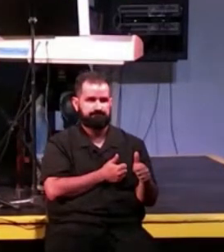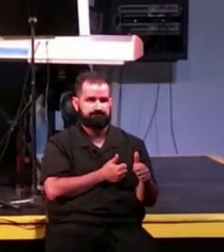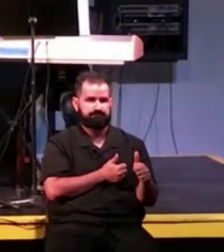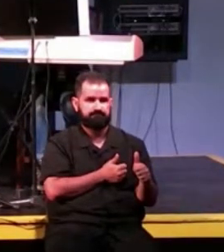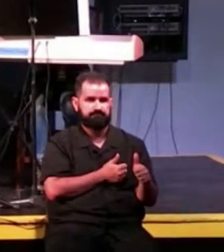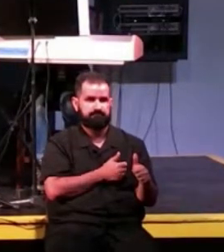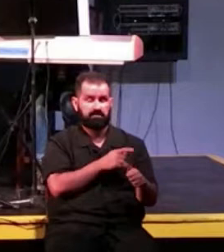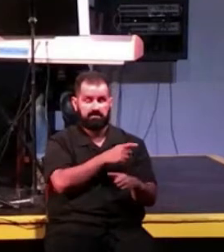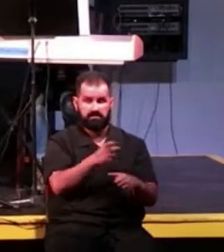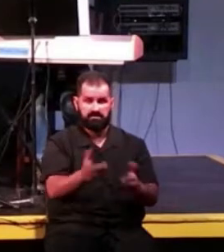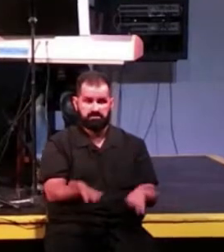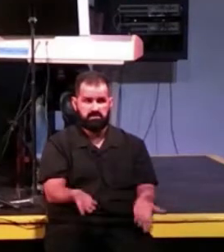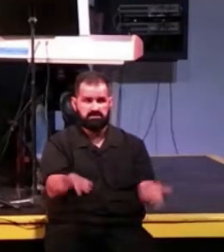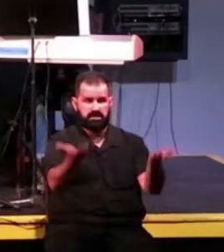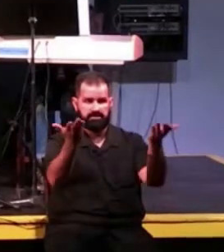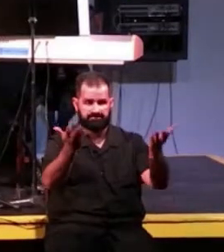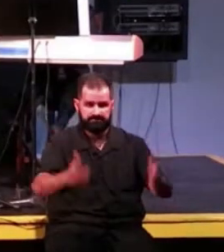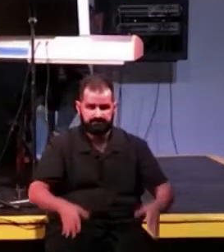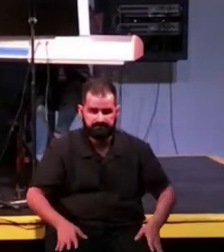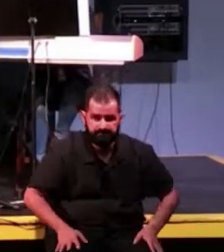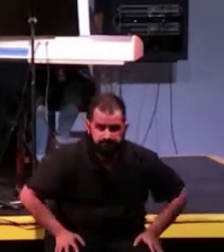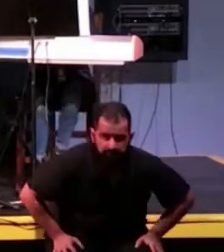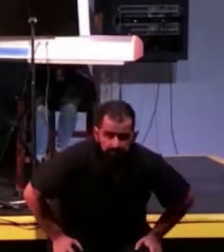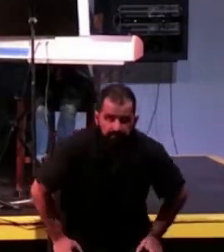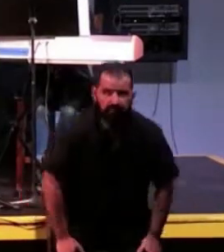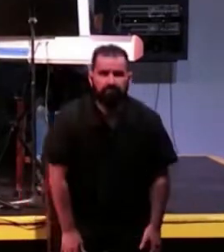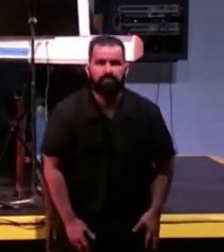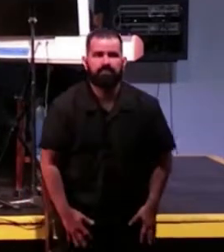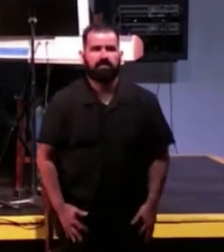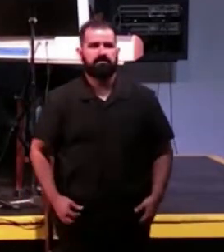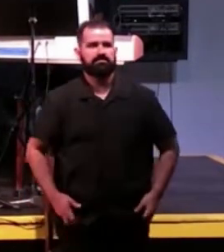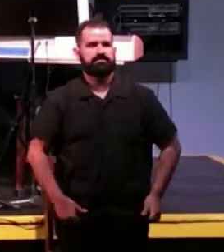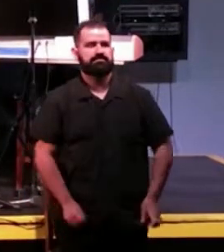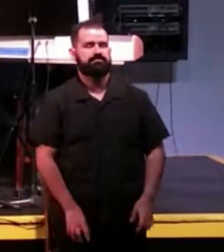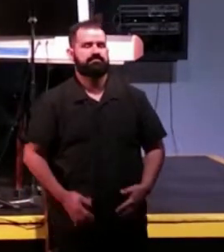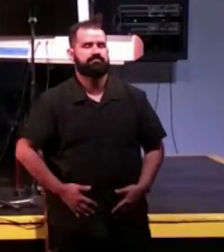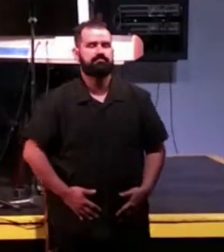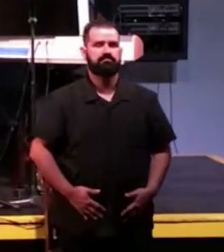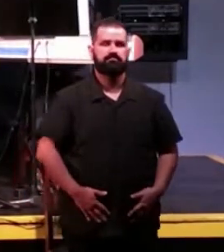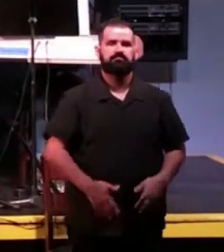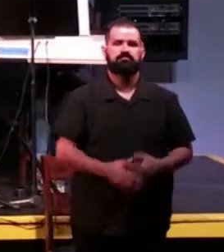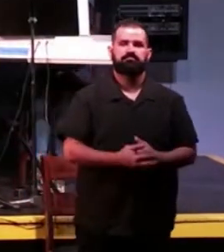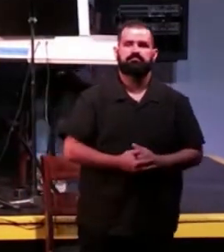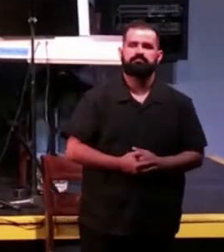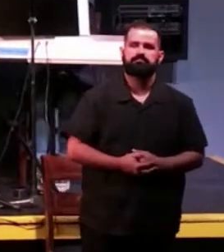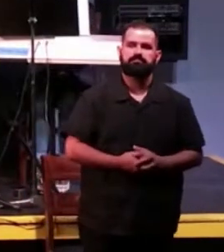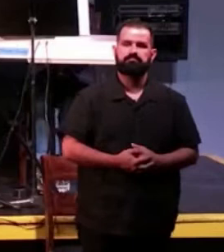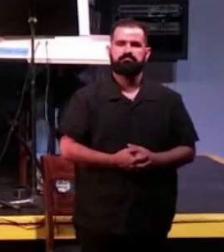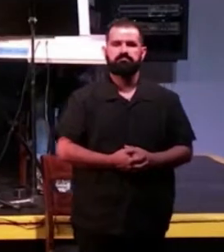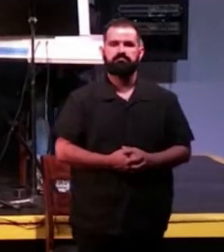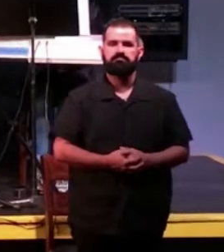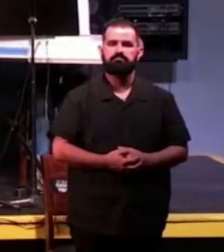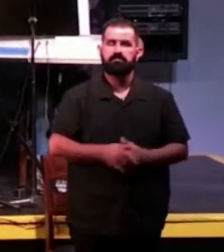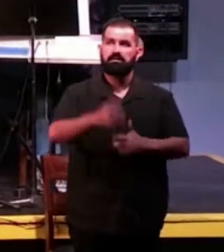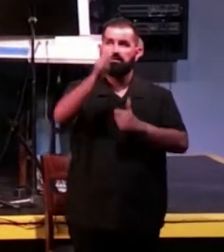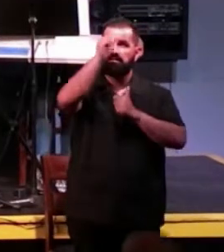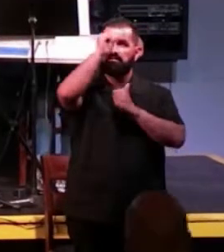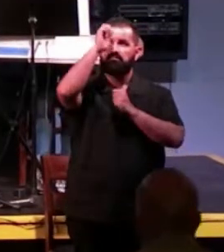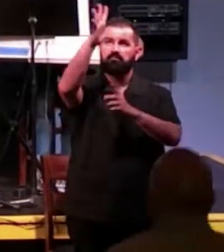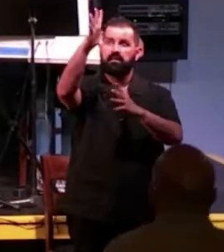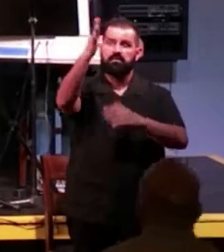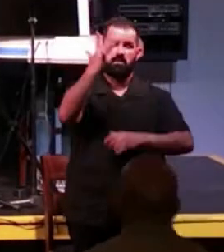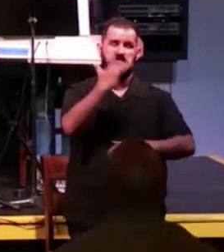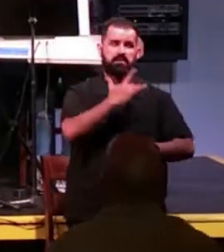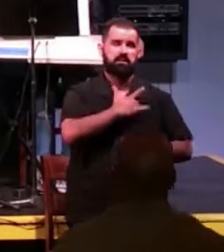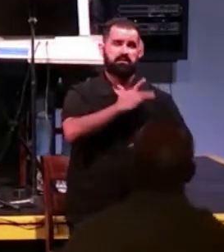Will you pray this with me? Let's all stand to our feet today. With every head bowed and every eye closed. Father, open up the hearts of those